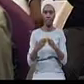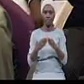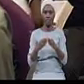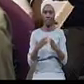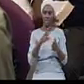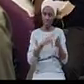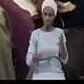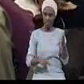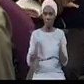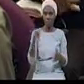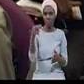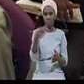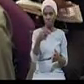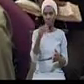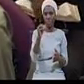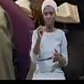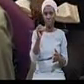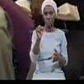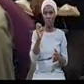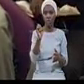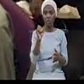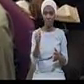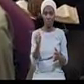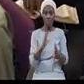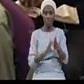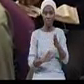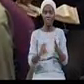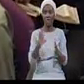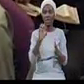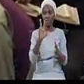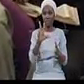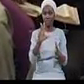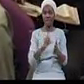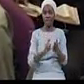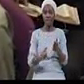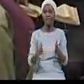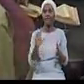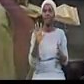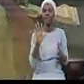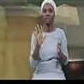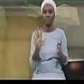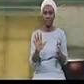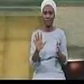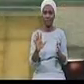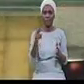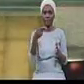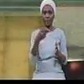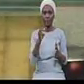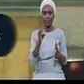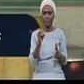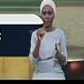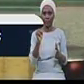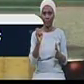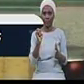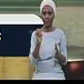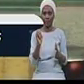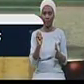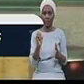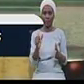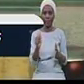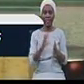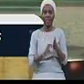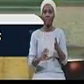3, and I'm reading here from verse 5. Hosea chapter 3, verse